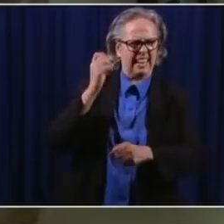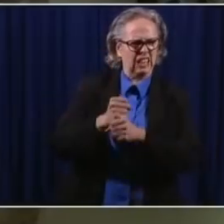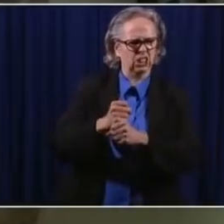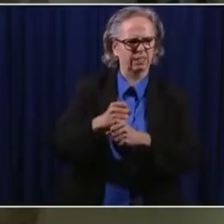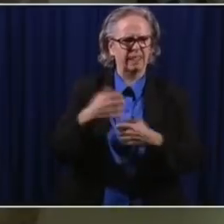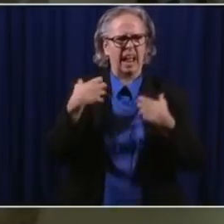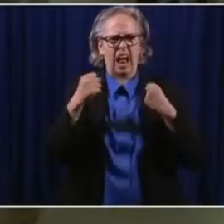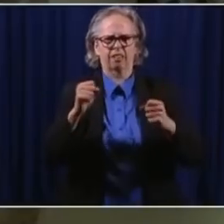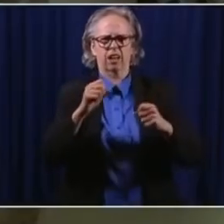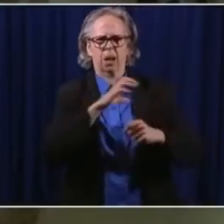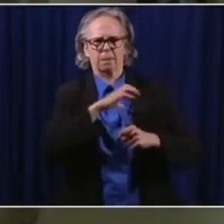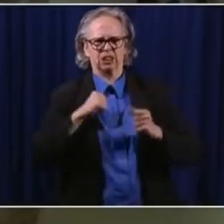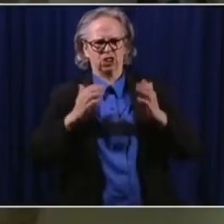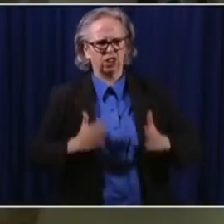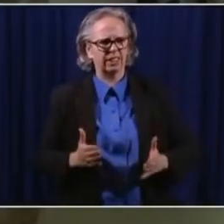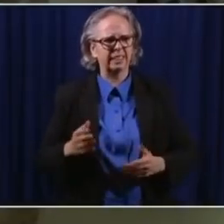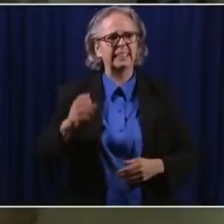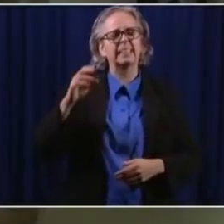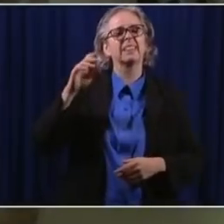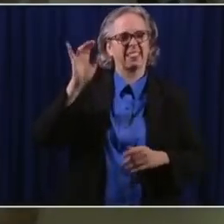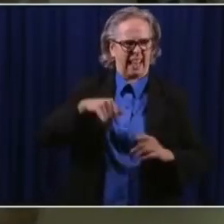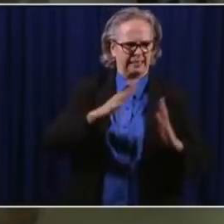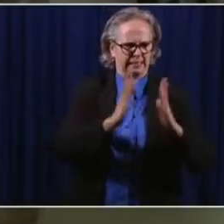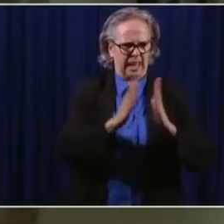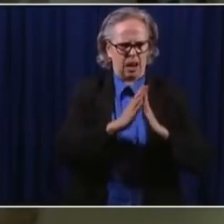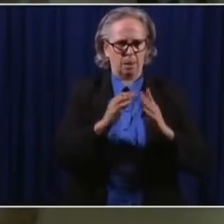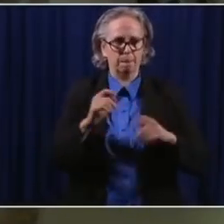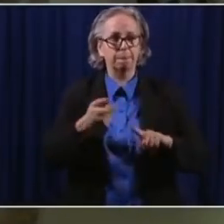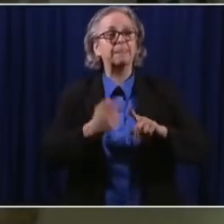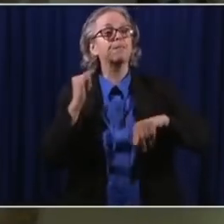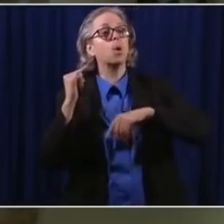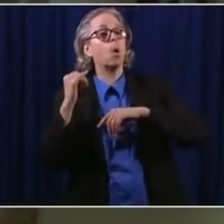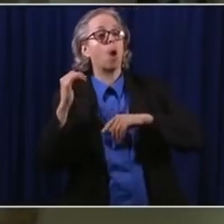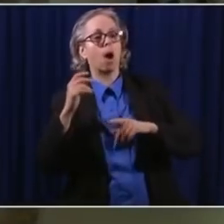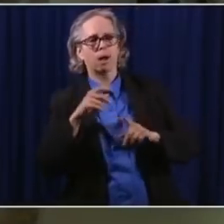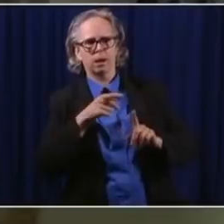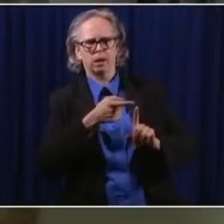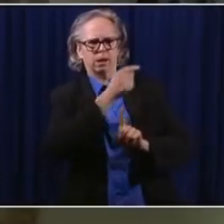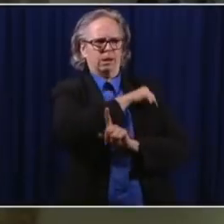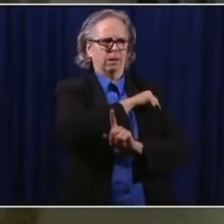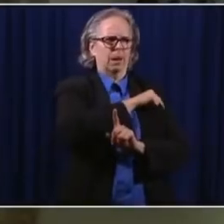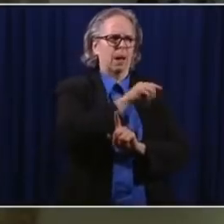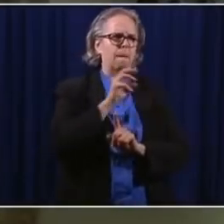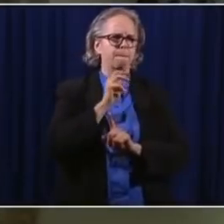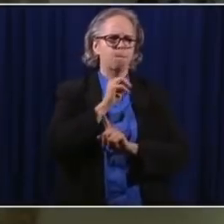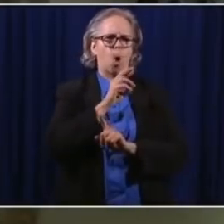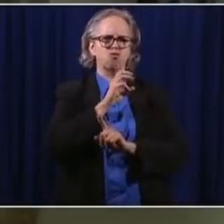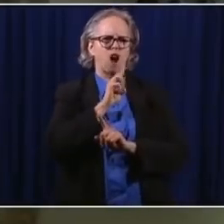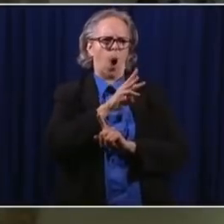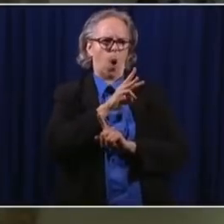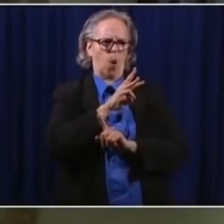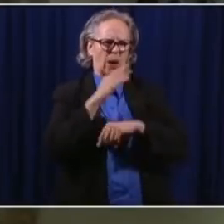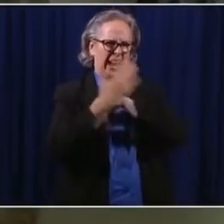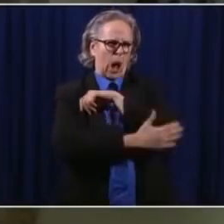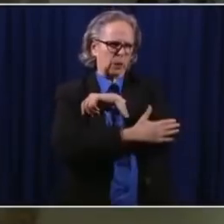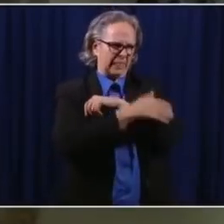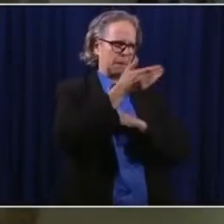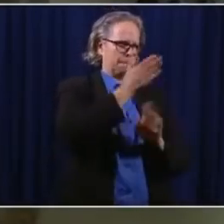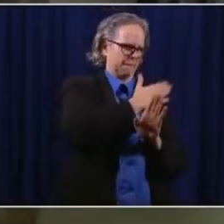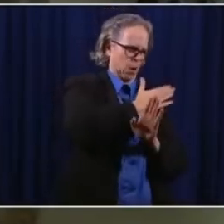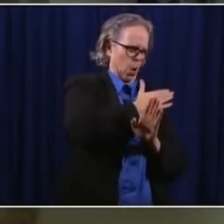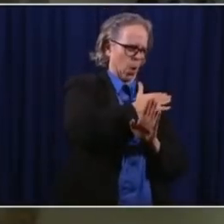far away in Morrow County. She has 28 years of public health service.